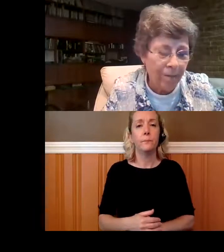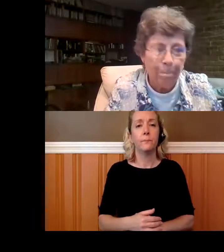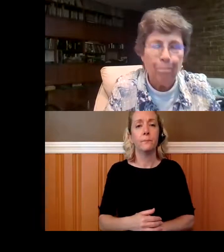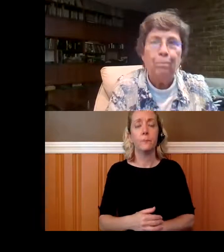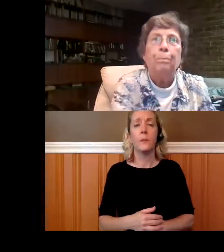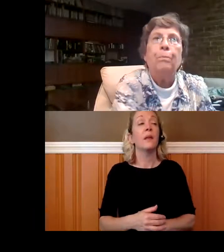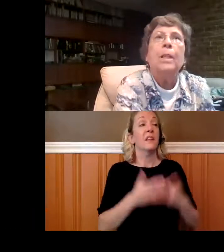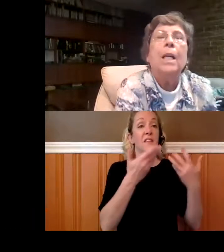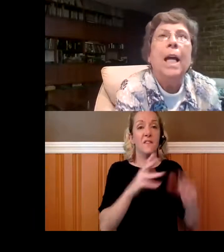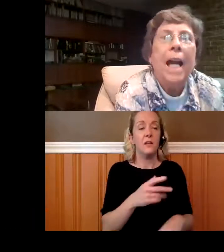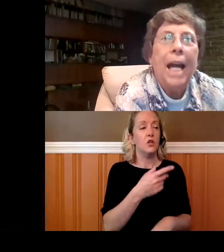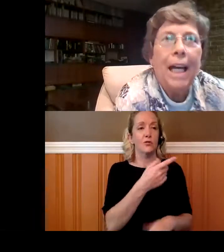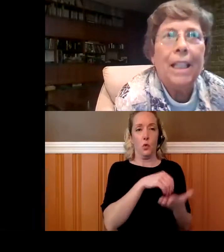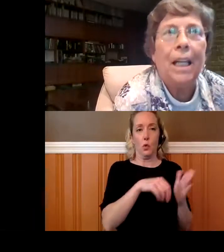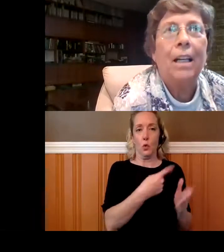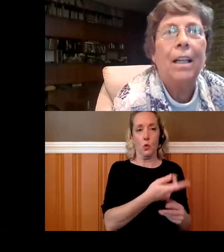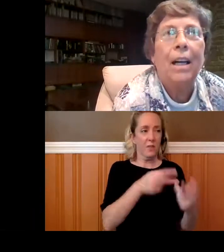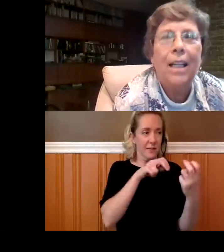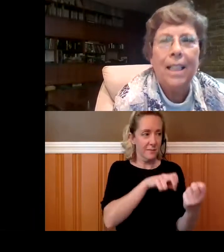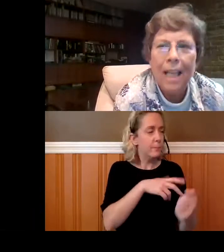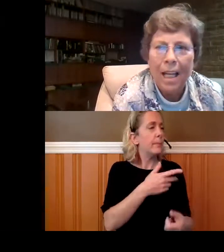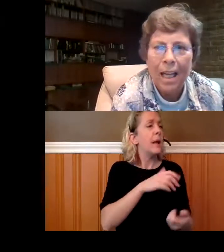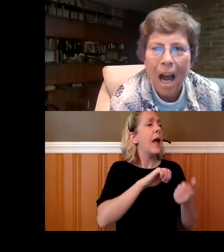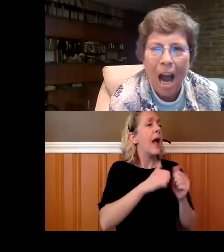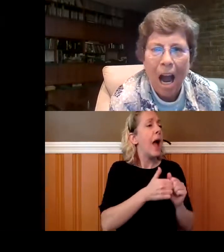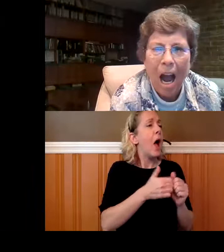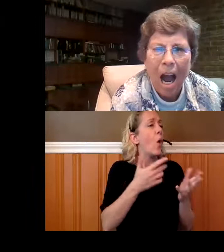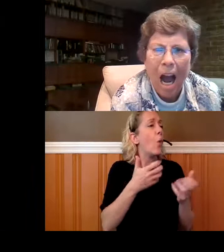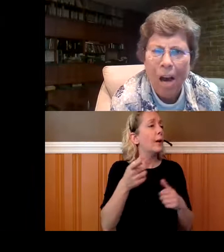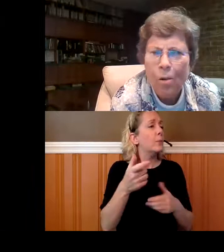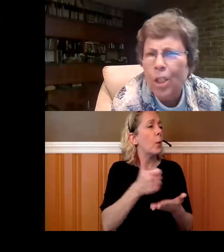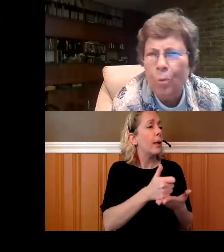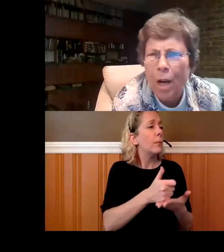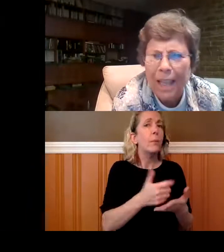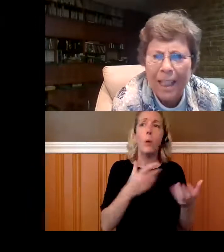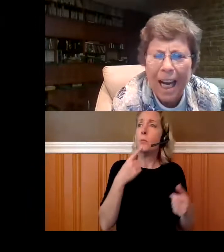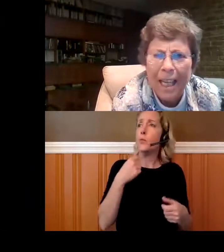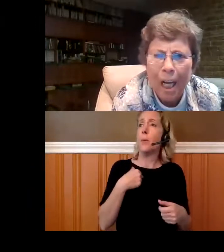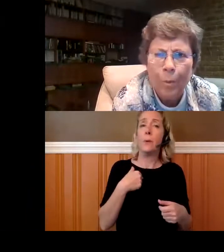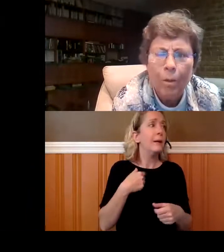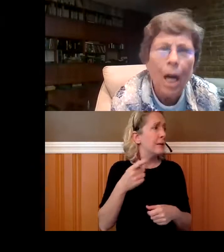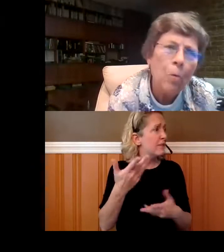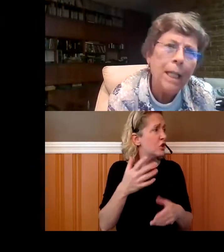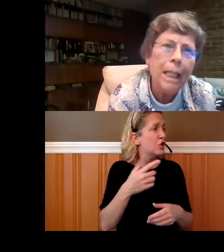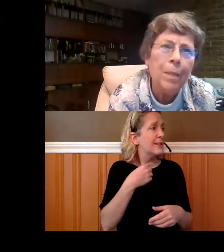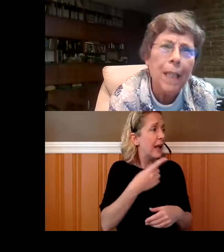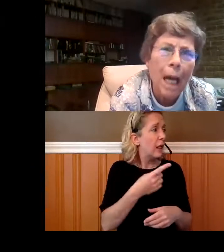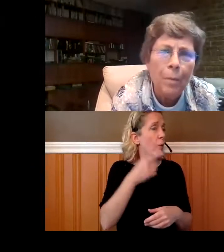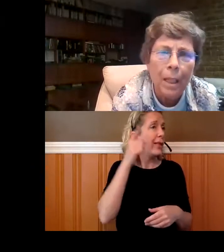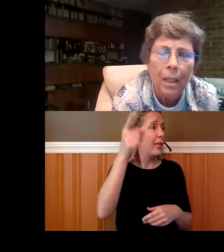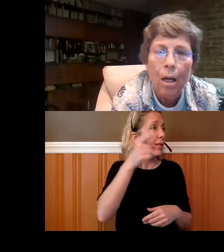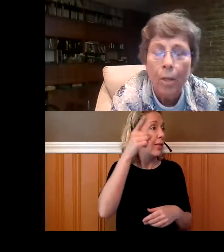said, how did you want that guy to help you? I wanted him to tell me. Okay, he was telling you, but with his very